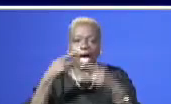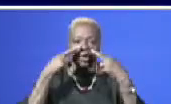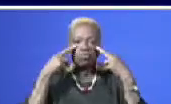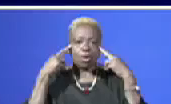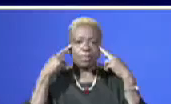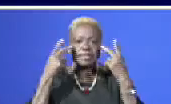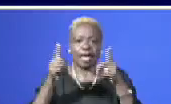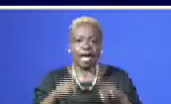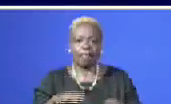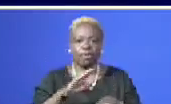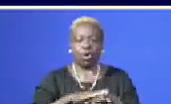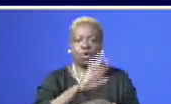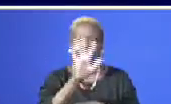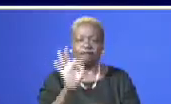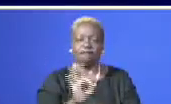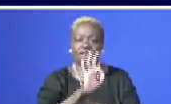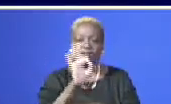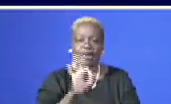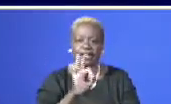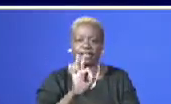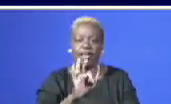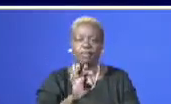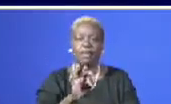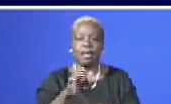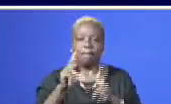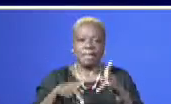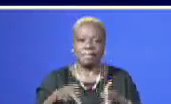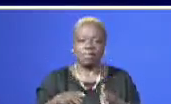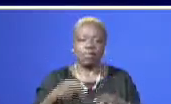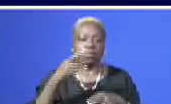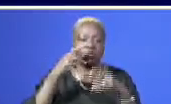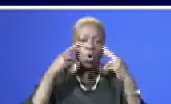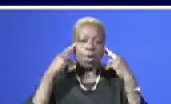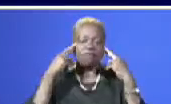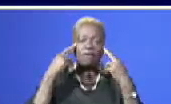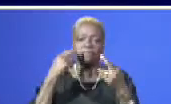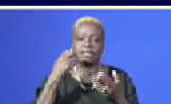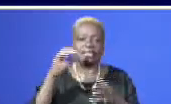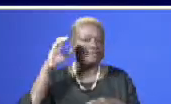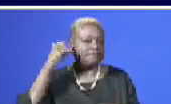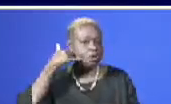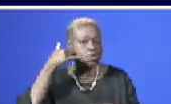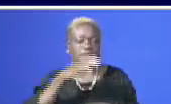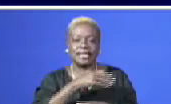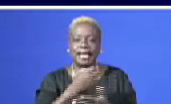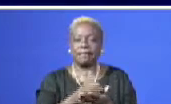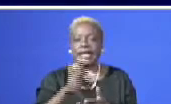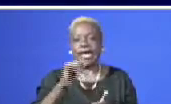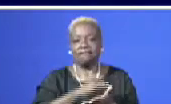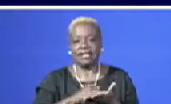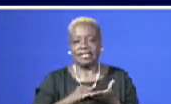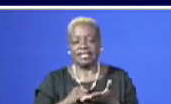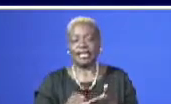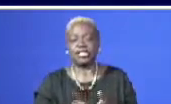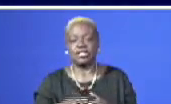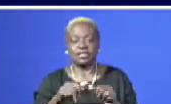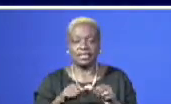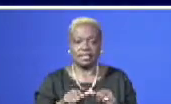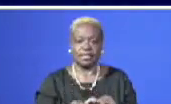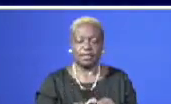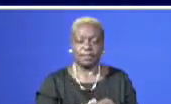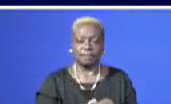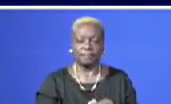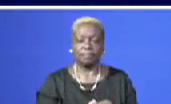occurred on Friday, where victims were robbed of cell phones and cash. Investigations continue. Well, in